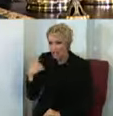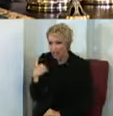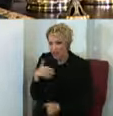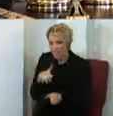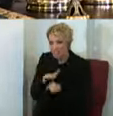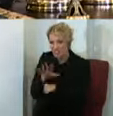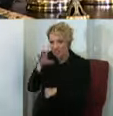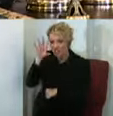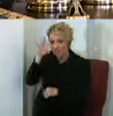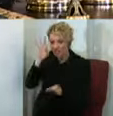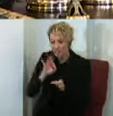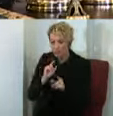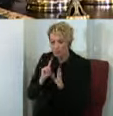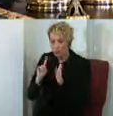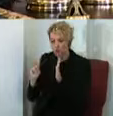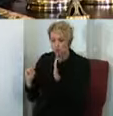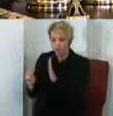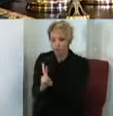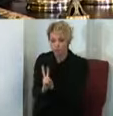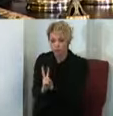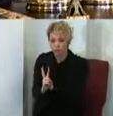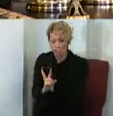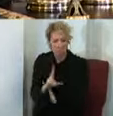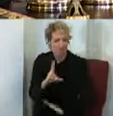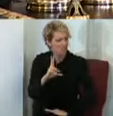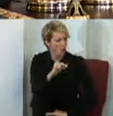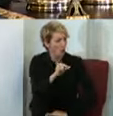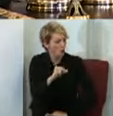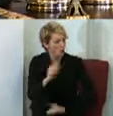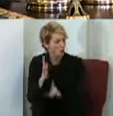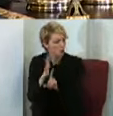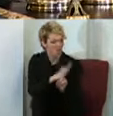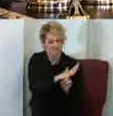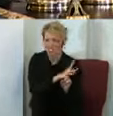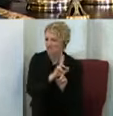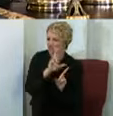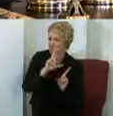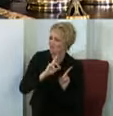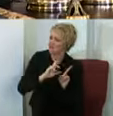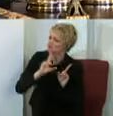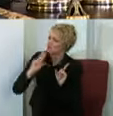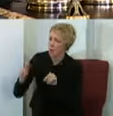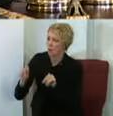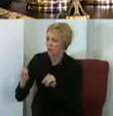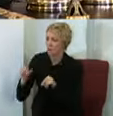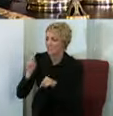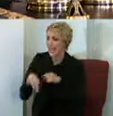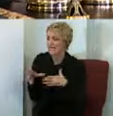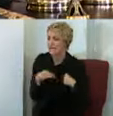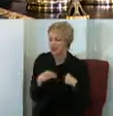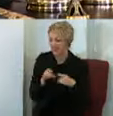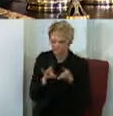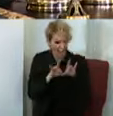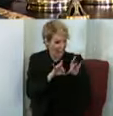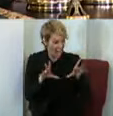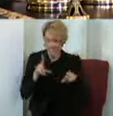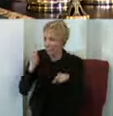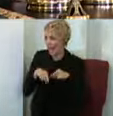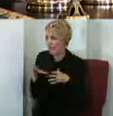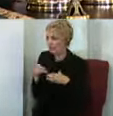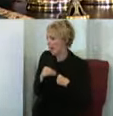step forth and say no to oppression, say no to hate, and protect